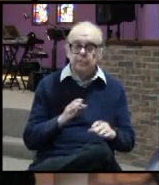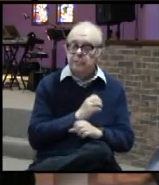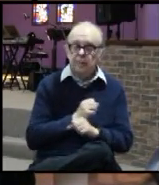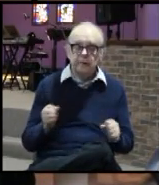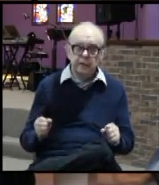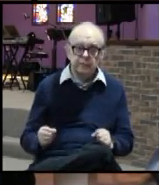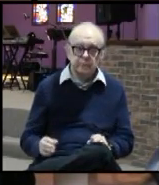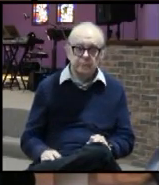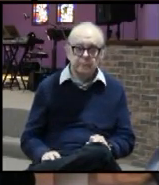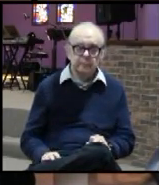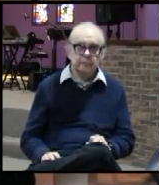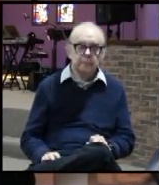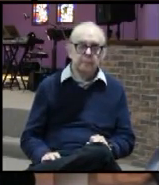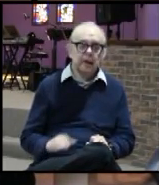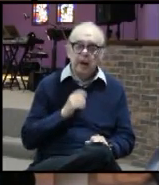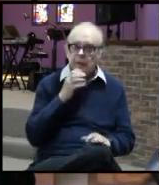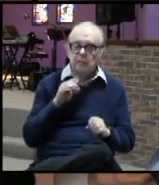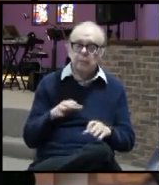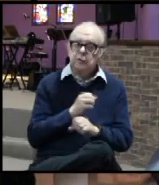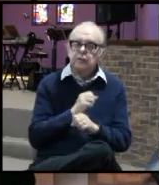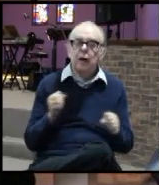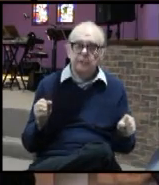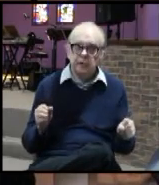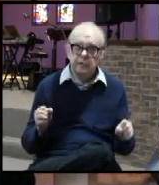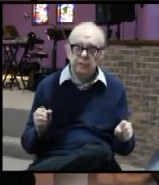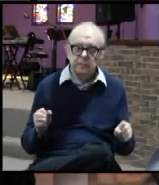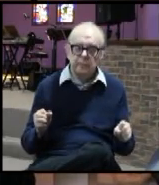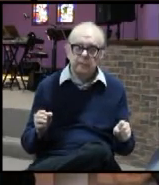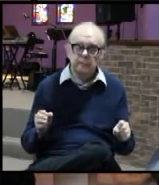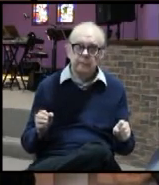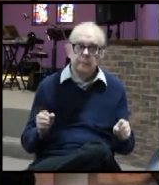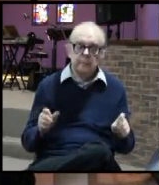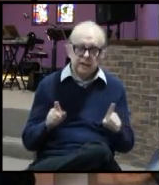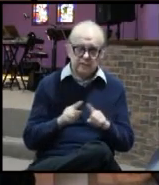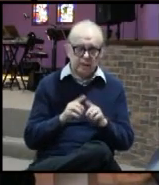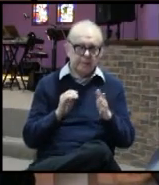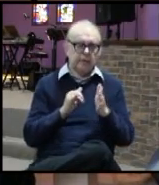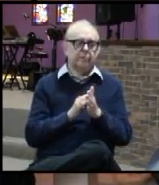Amen. They don't. And it's like this.